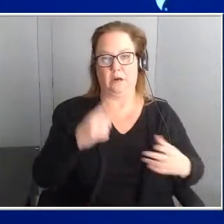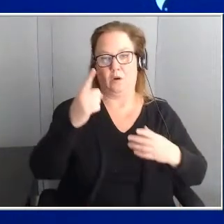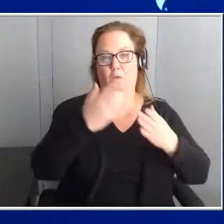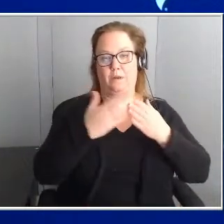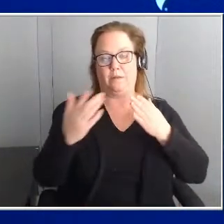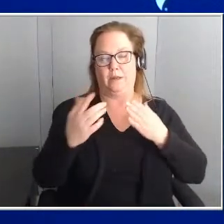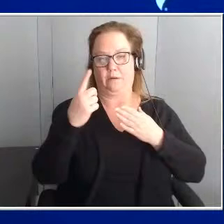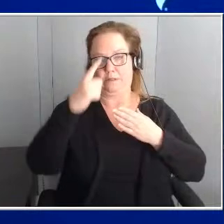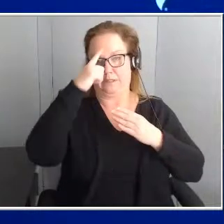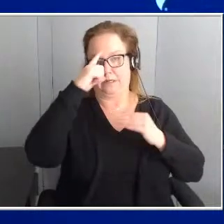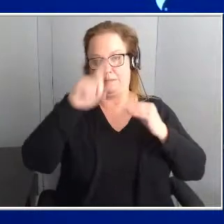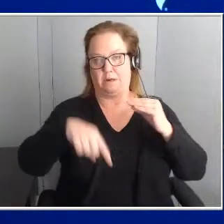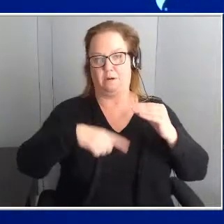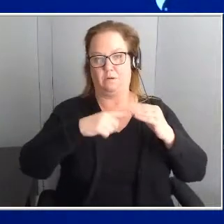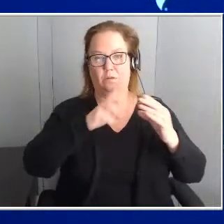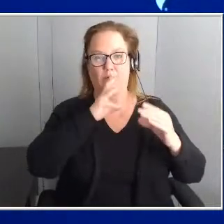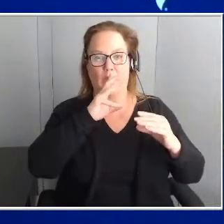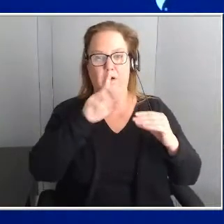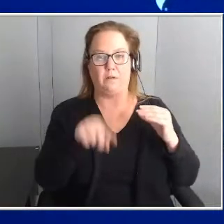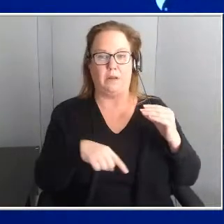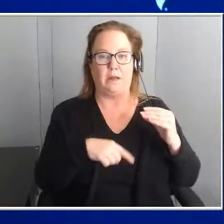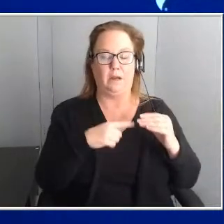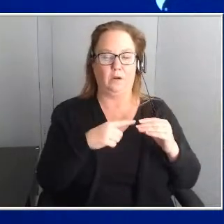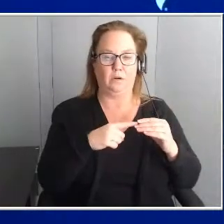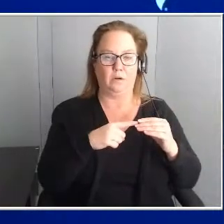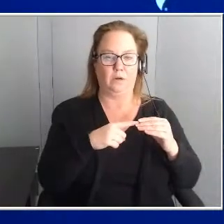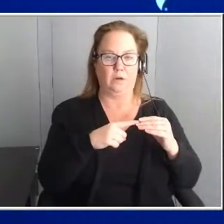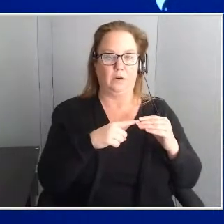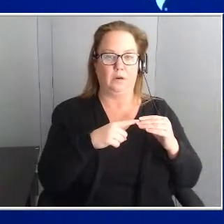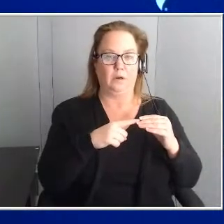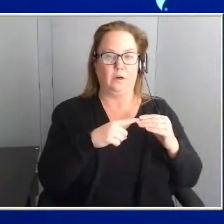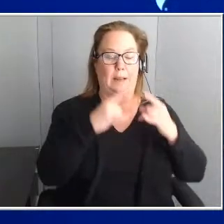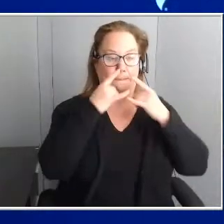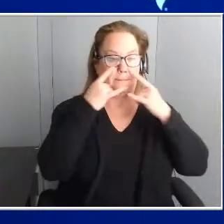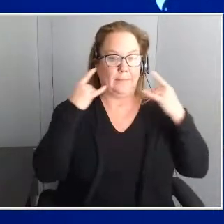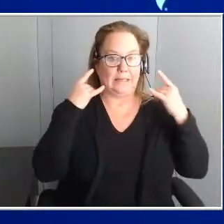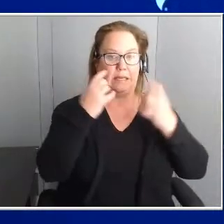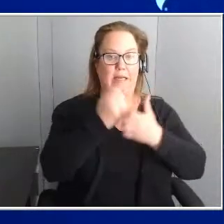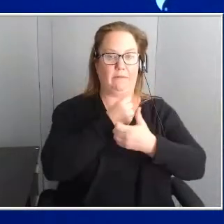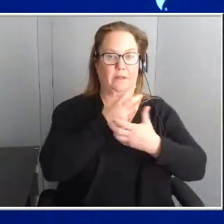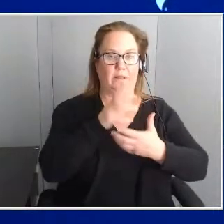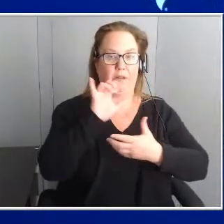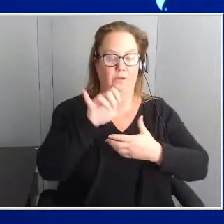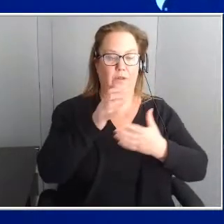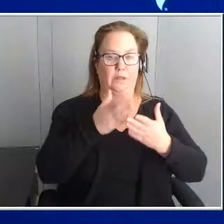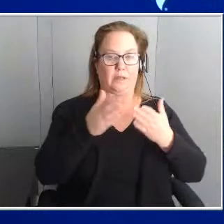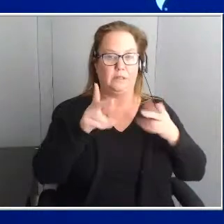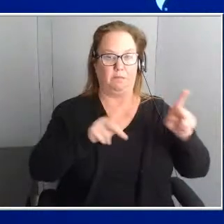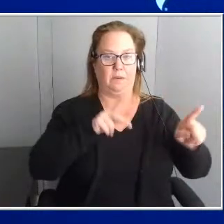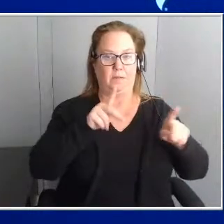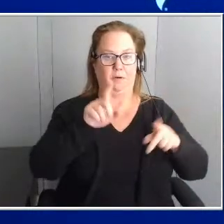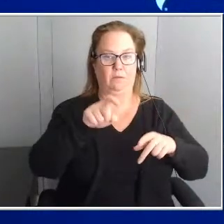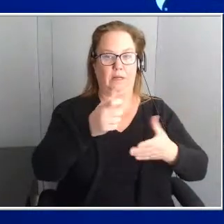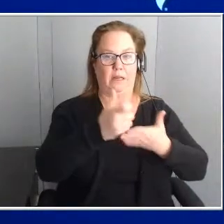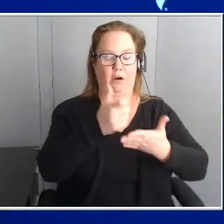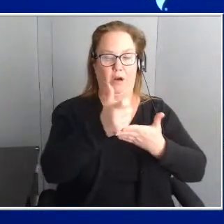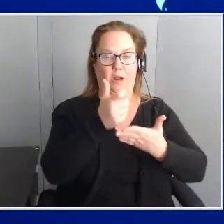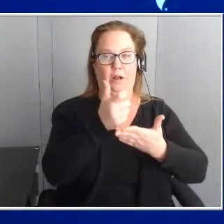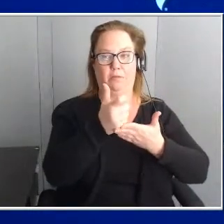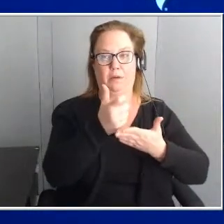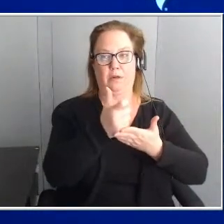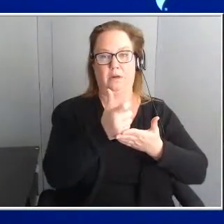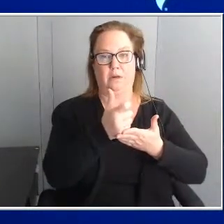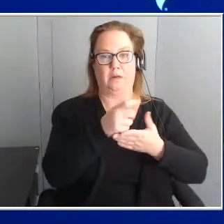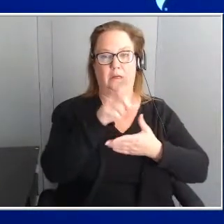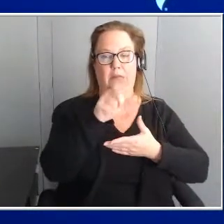always think about is when we talk about, masking and all these things, those are the kinds of people that really need our help and need the